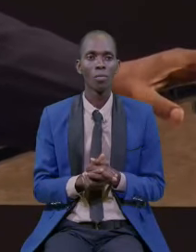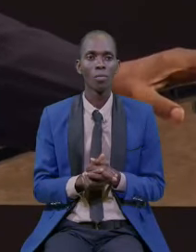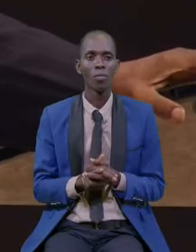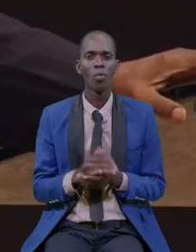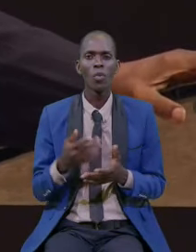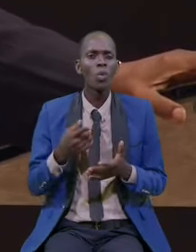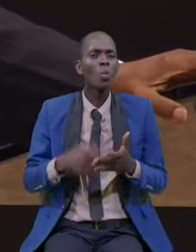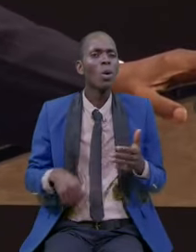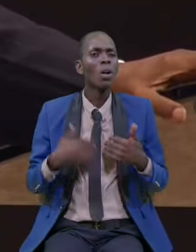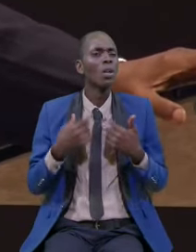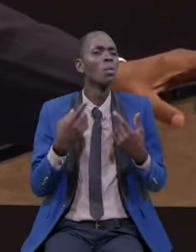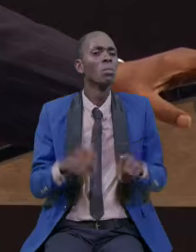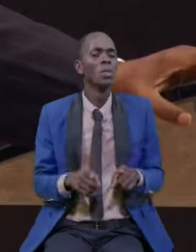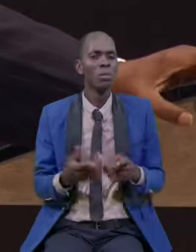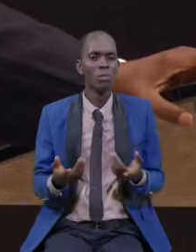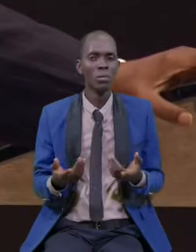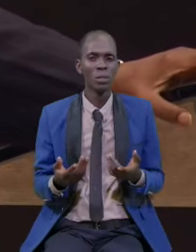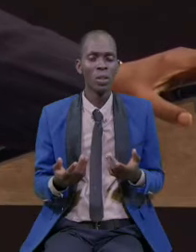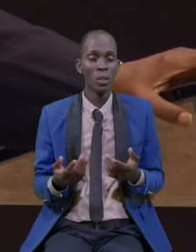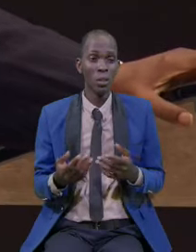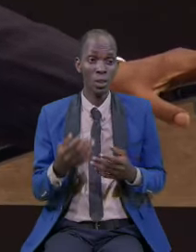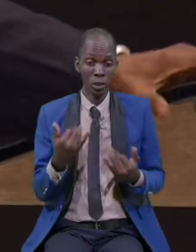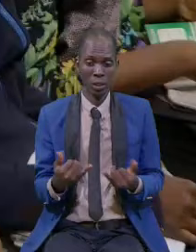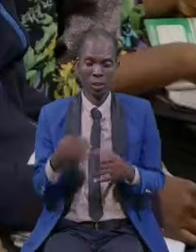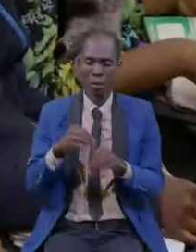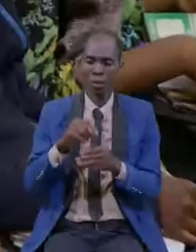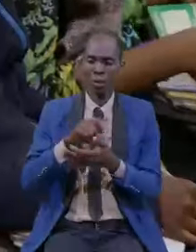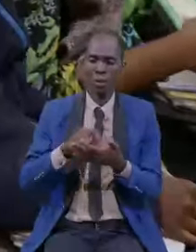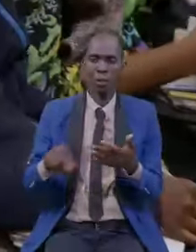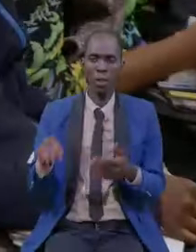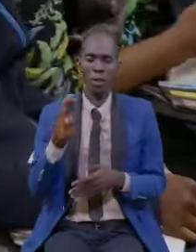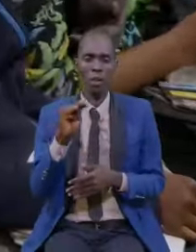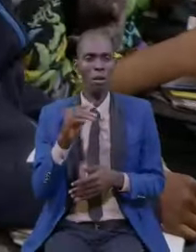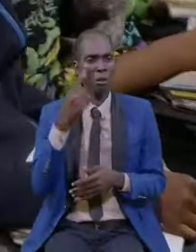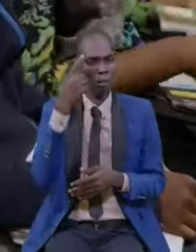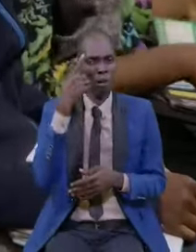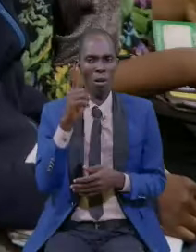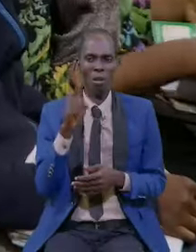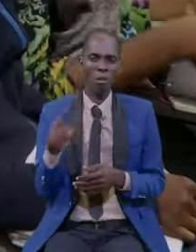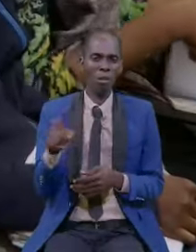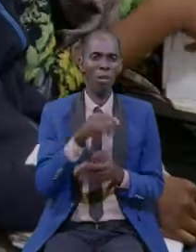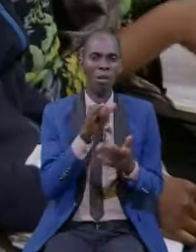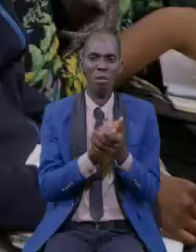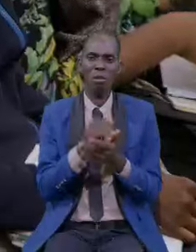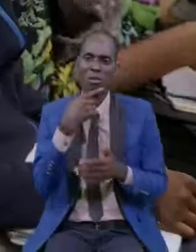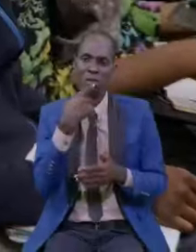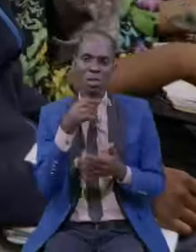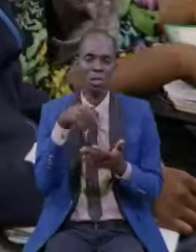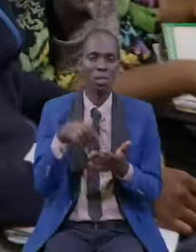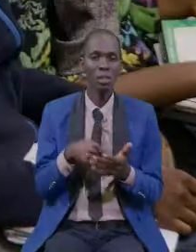happened. In verse, now in verse 14, for they that say such